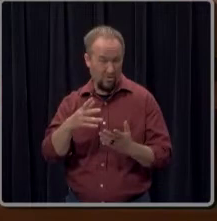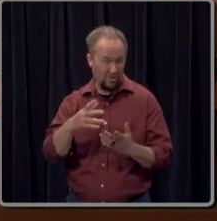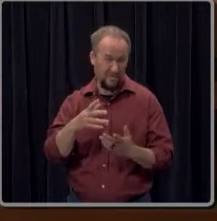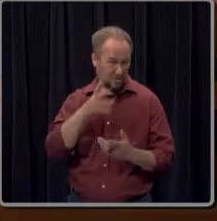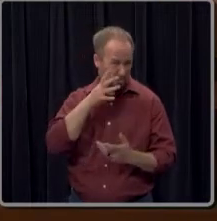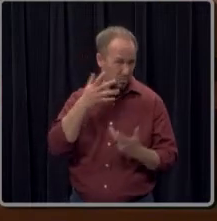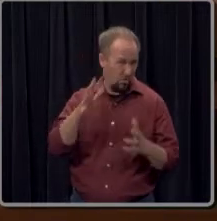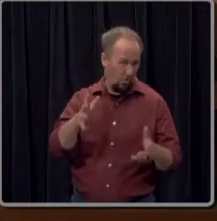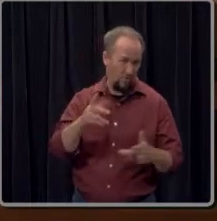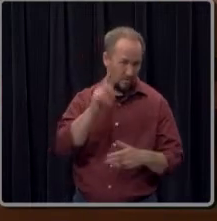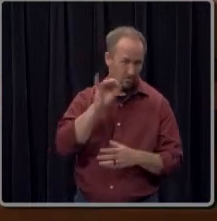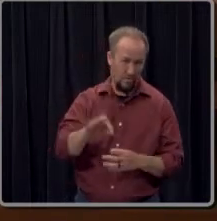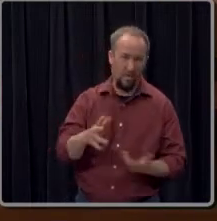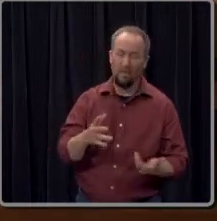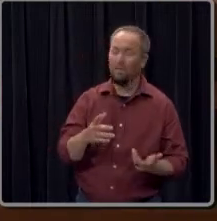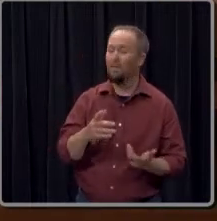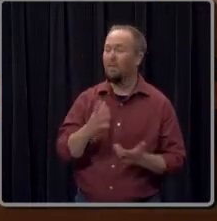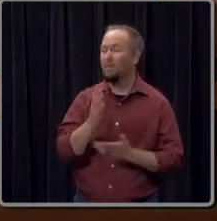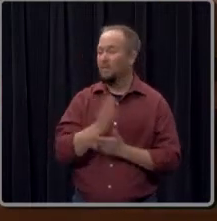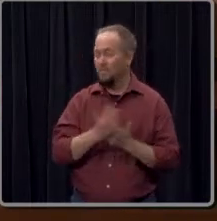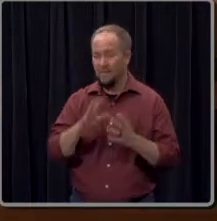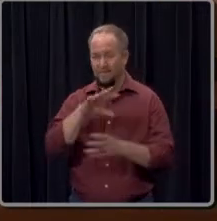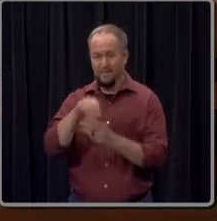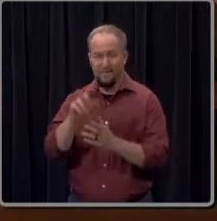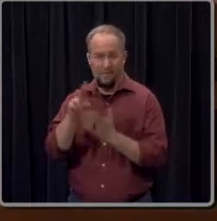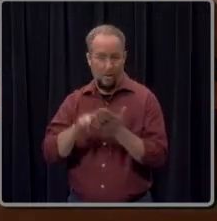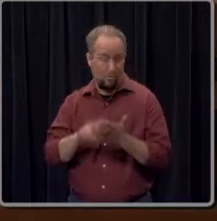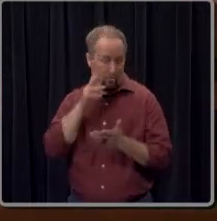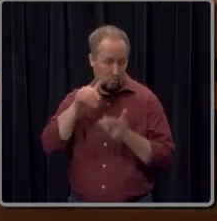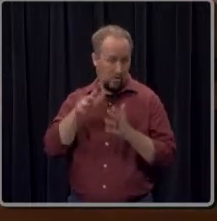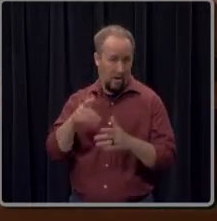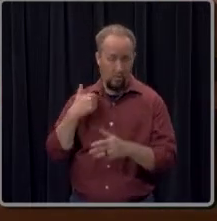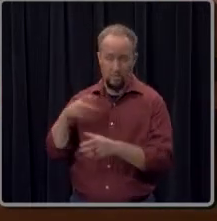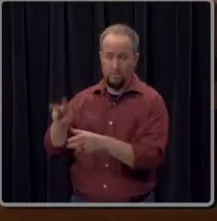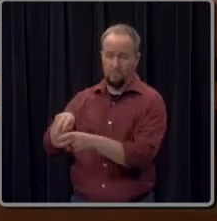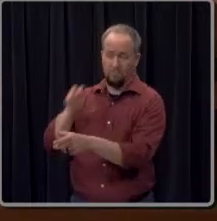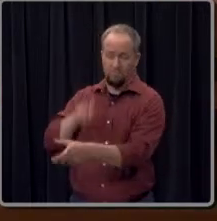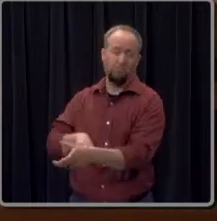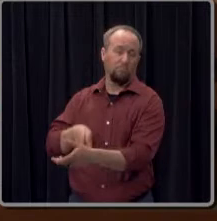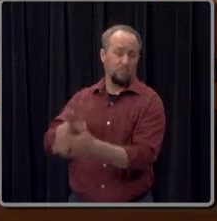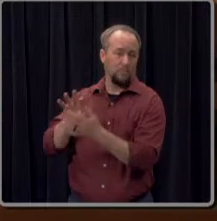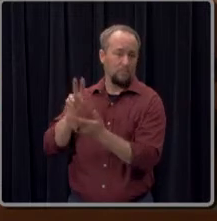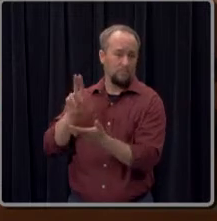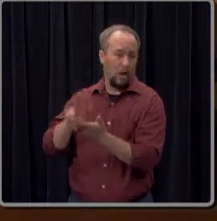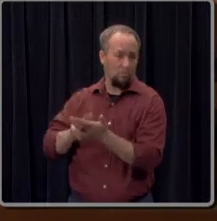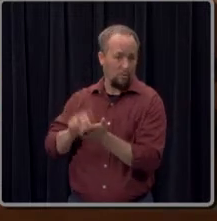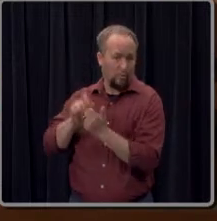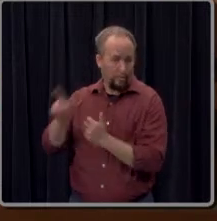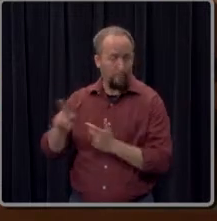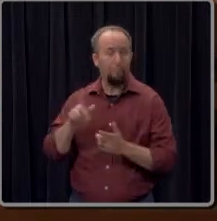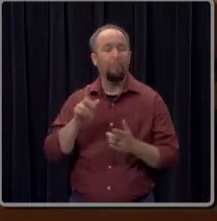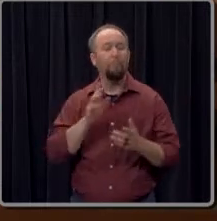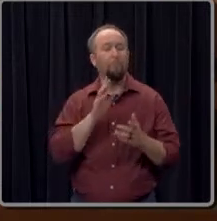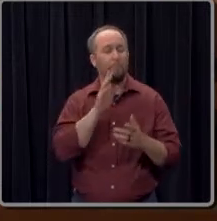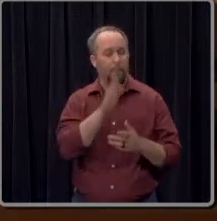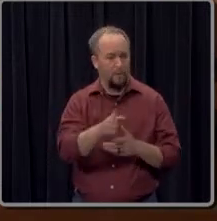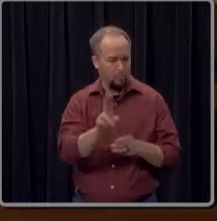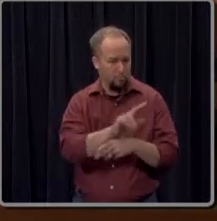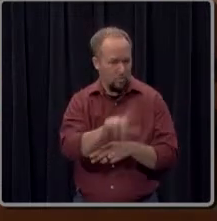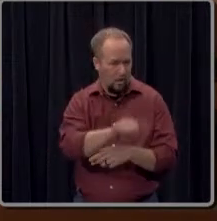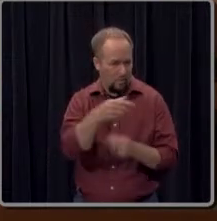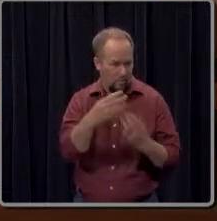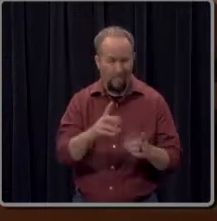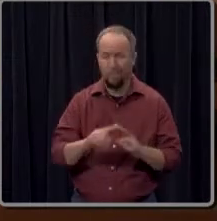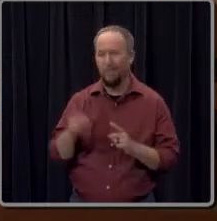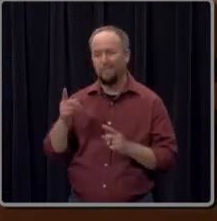that. There are things that are within our contract that would allow us to do that. But the reality is that DS is in this with